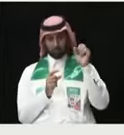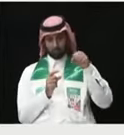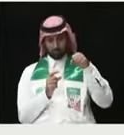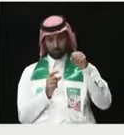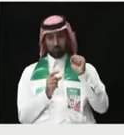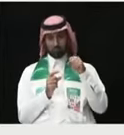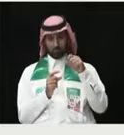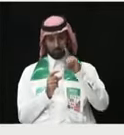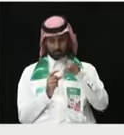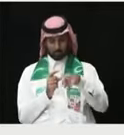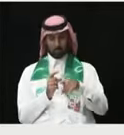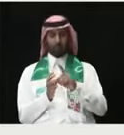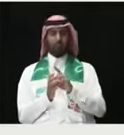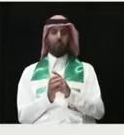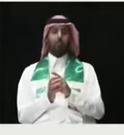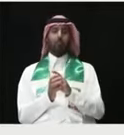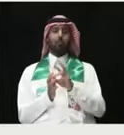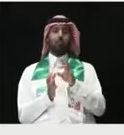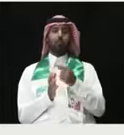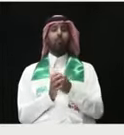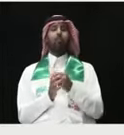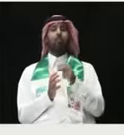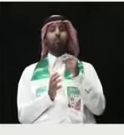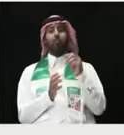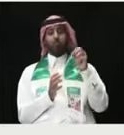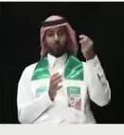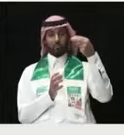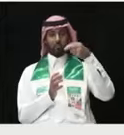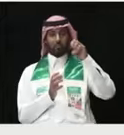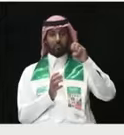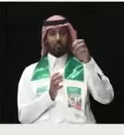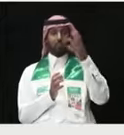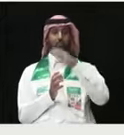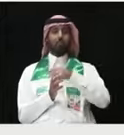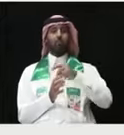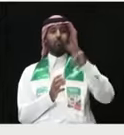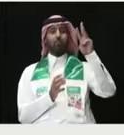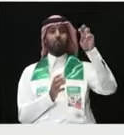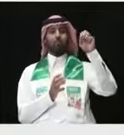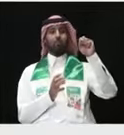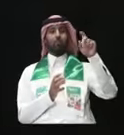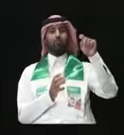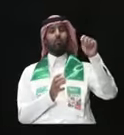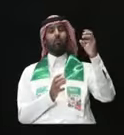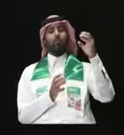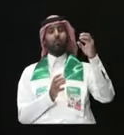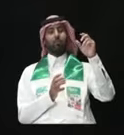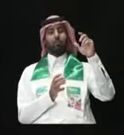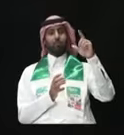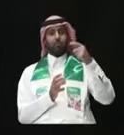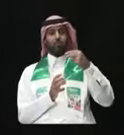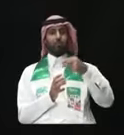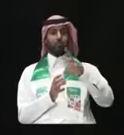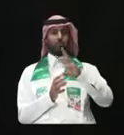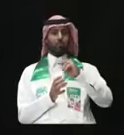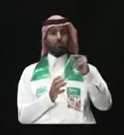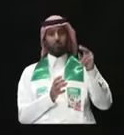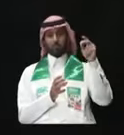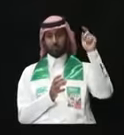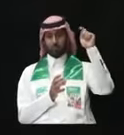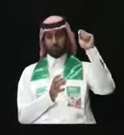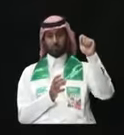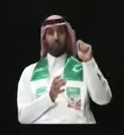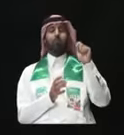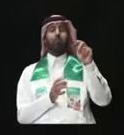and it is an affirmative sentence. So never use a helping verb here. Okay? Never use a did, let's say.